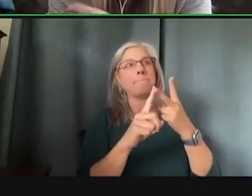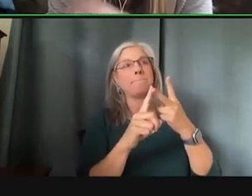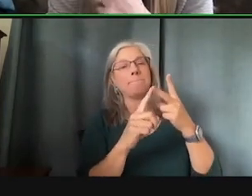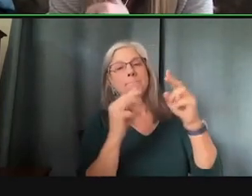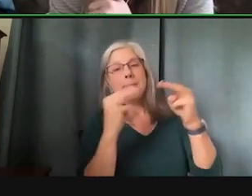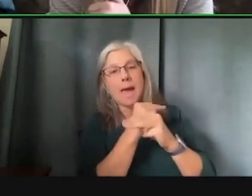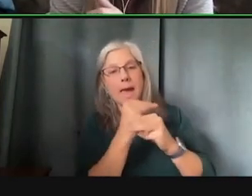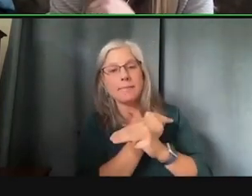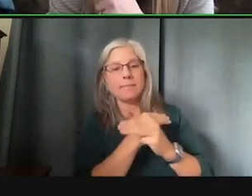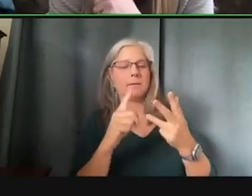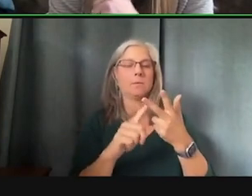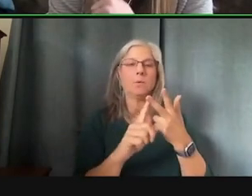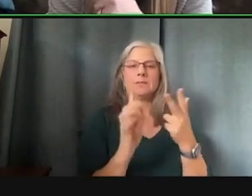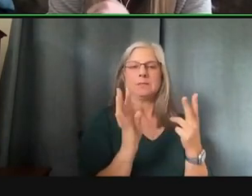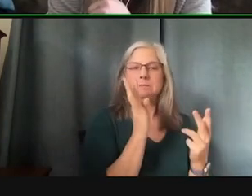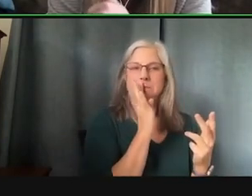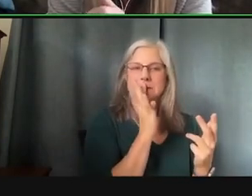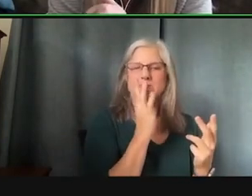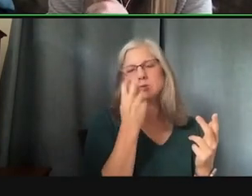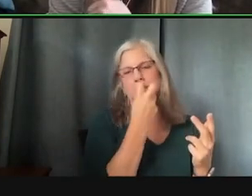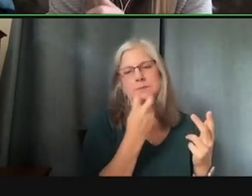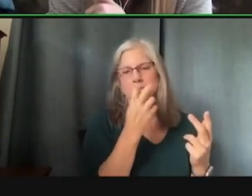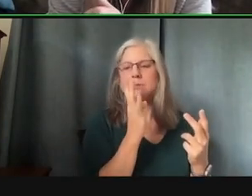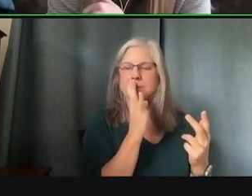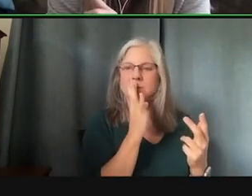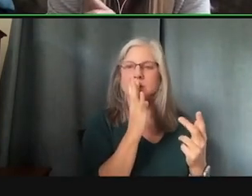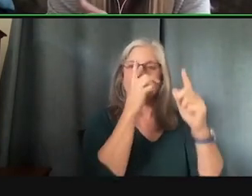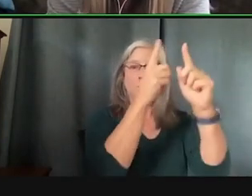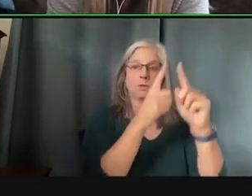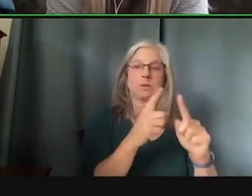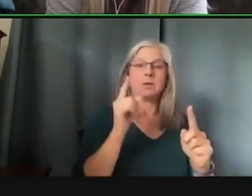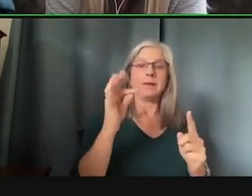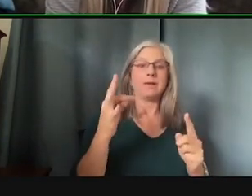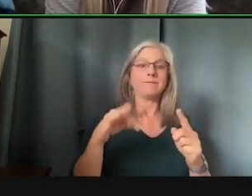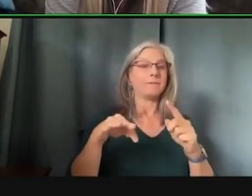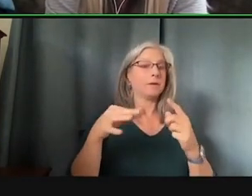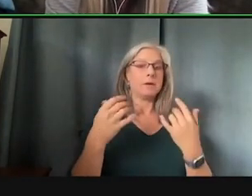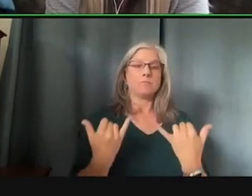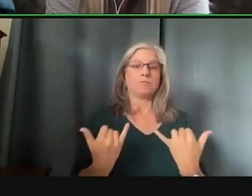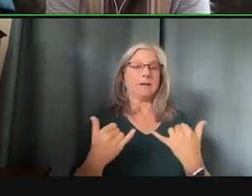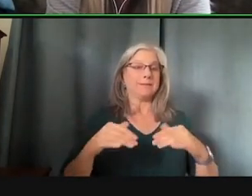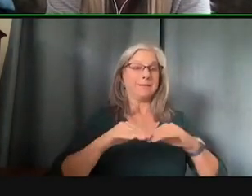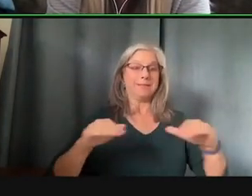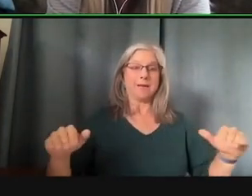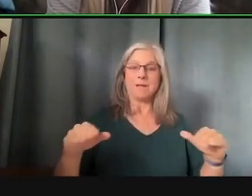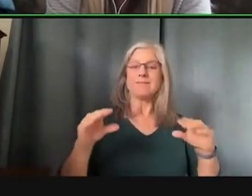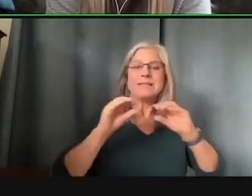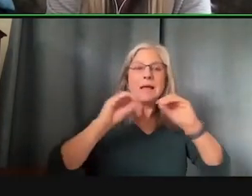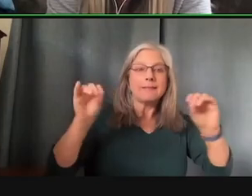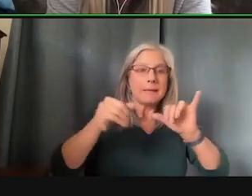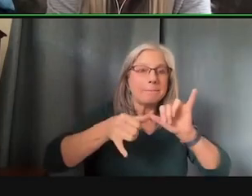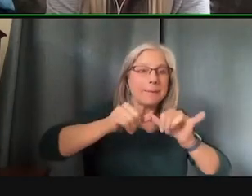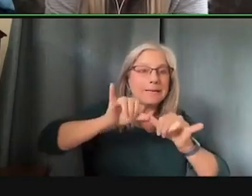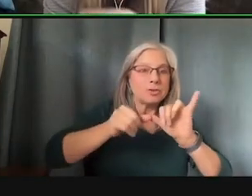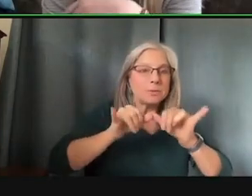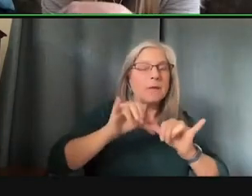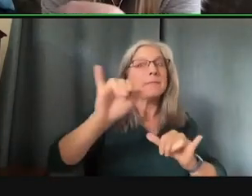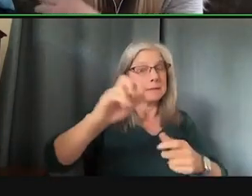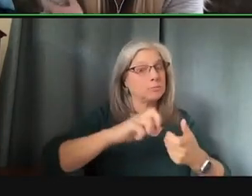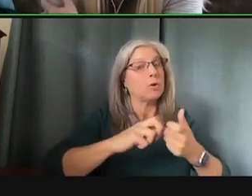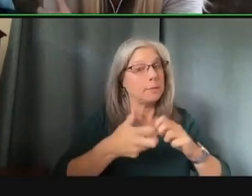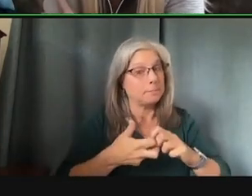or at least you ought to. If your baseline or your present level does not have anything measurable in it, that's a